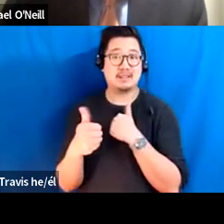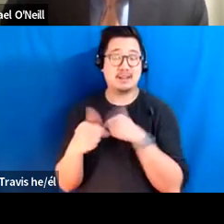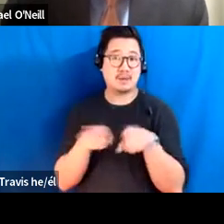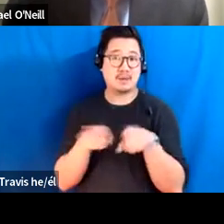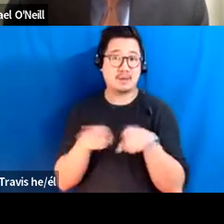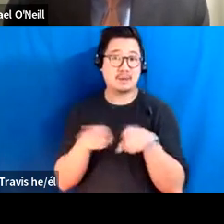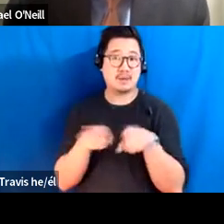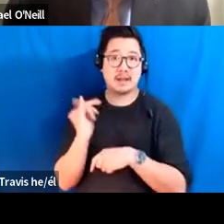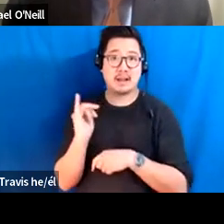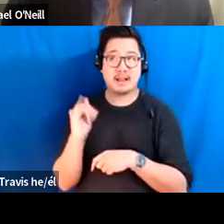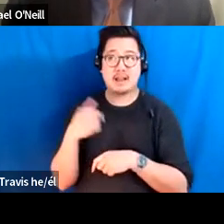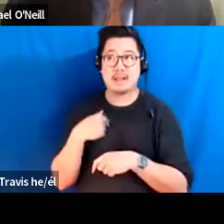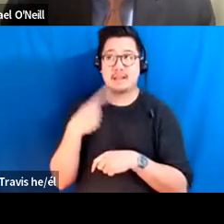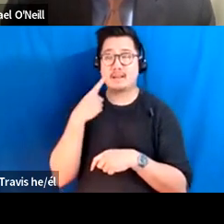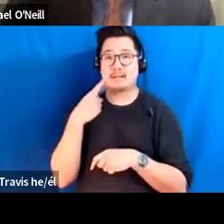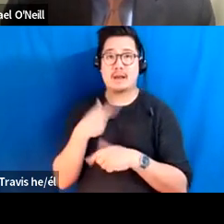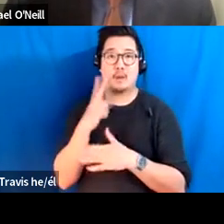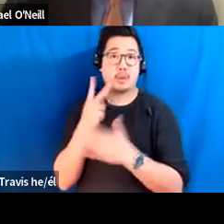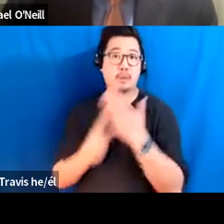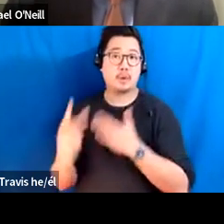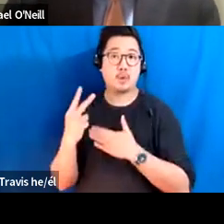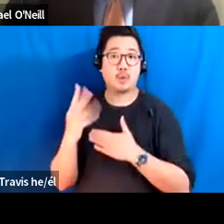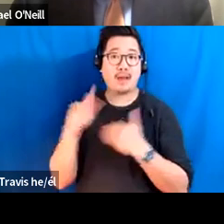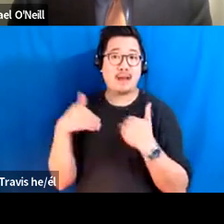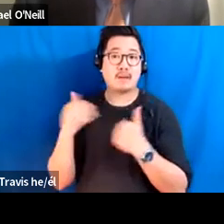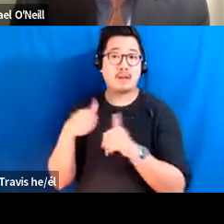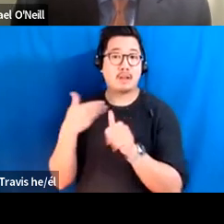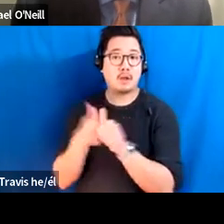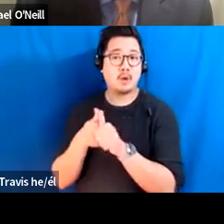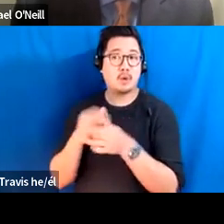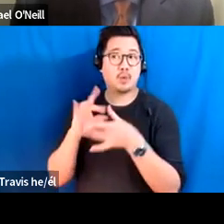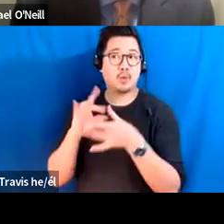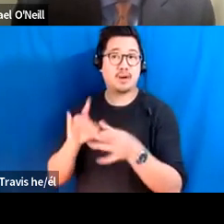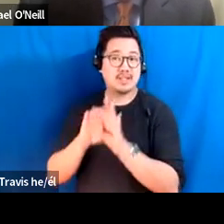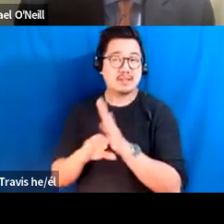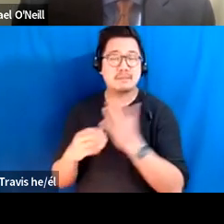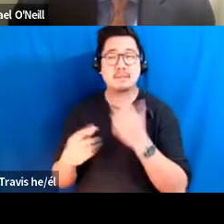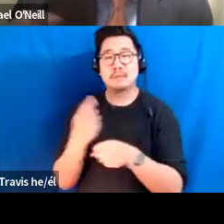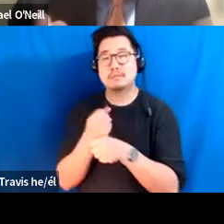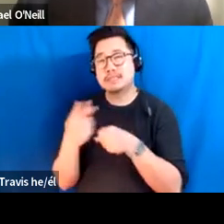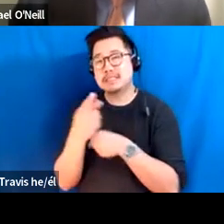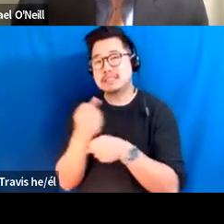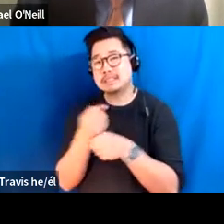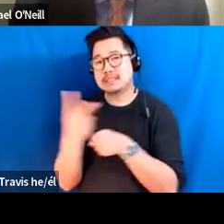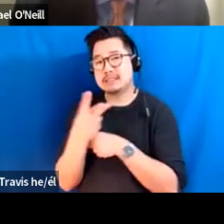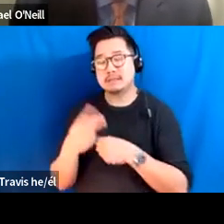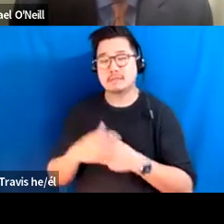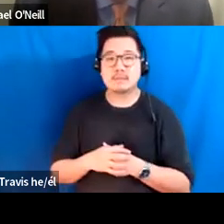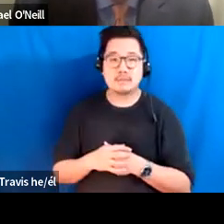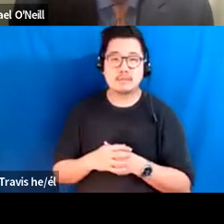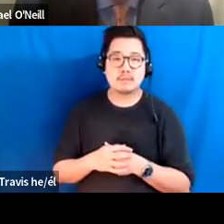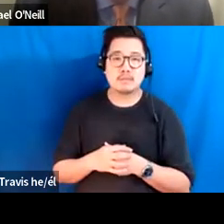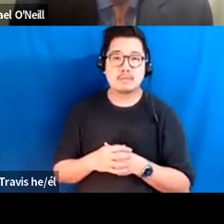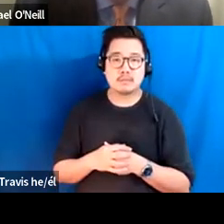think we'll probably i would anticipate would probably have another update to this in a year or two years as we have learned